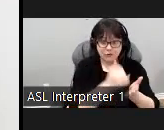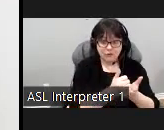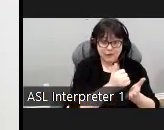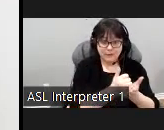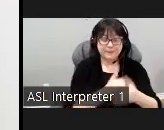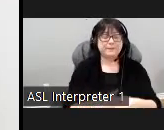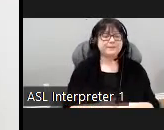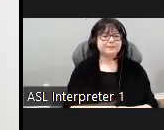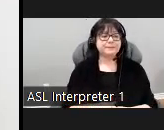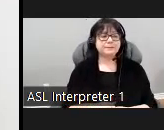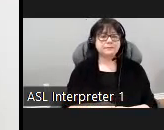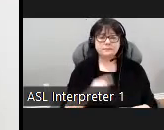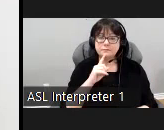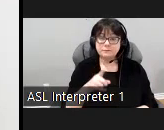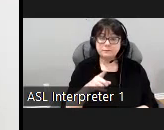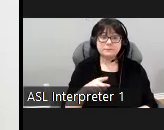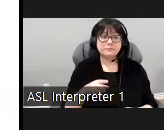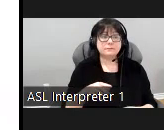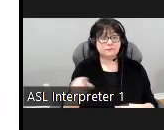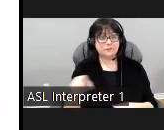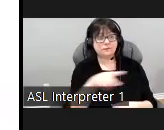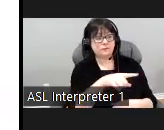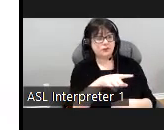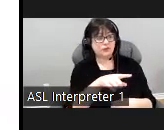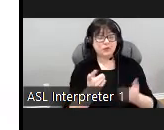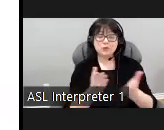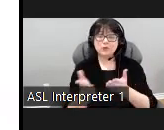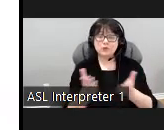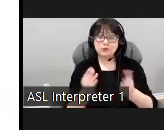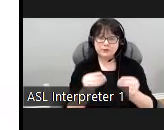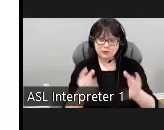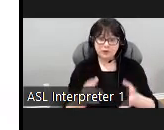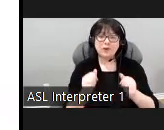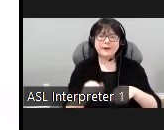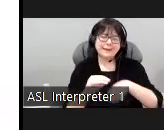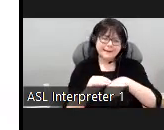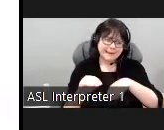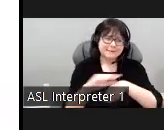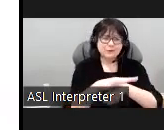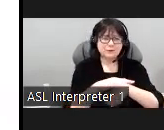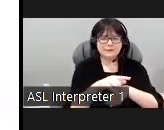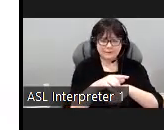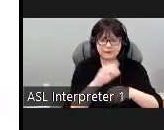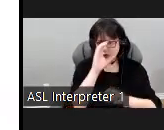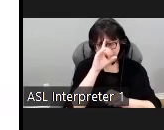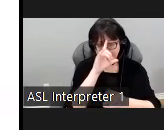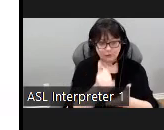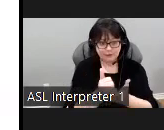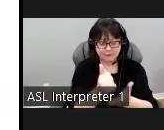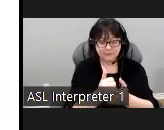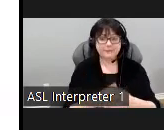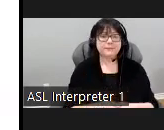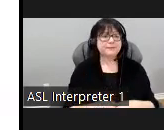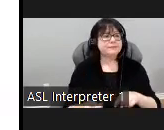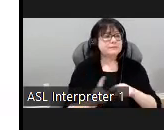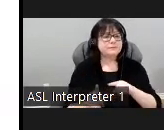service provider can really influence the situation. Again, barriers, lots of barriers that are specific